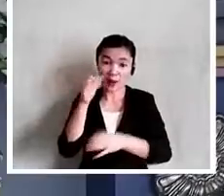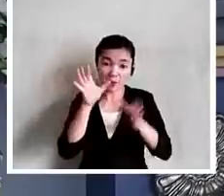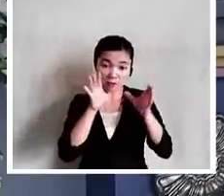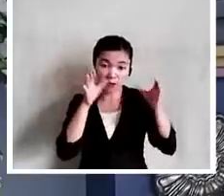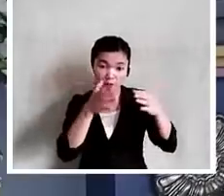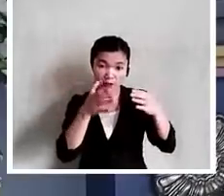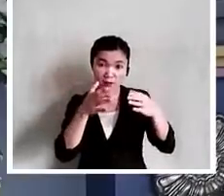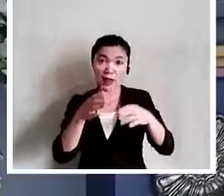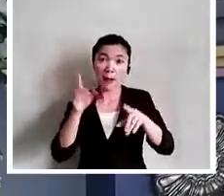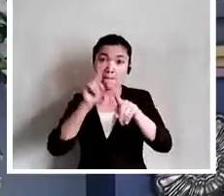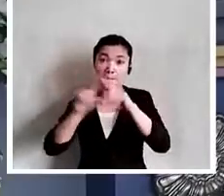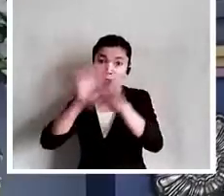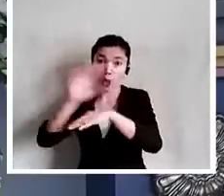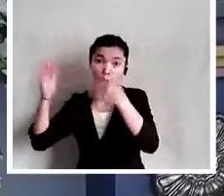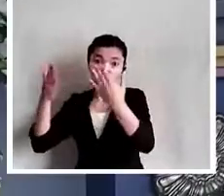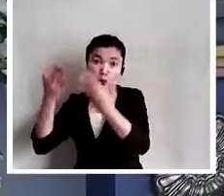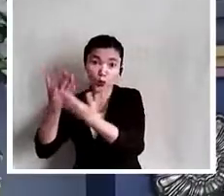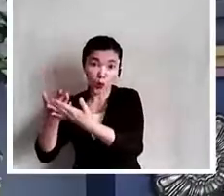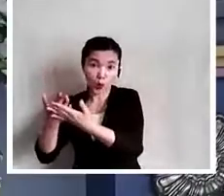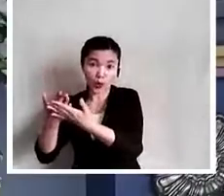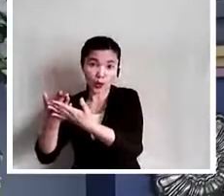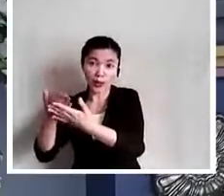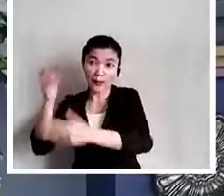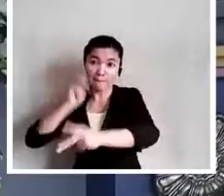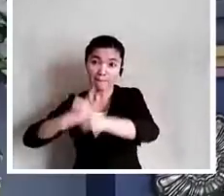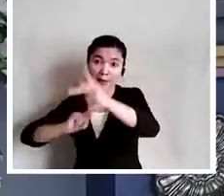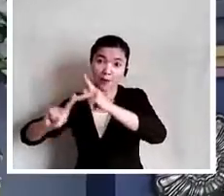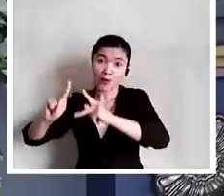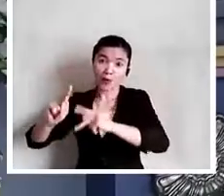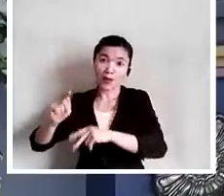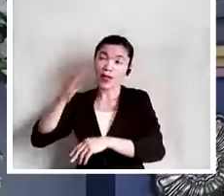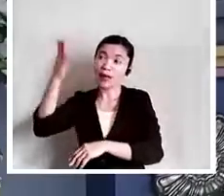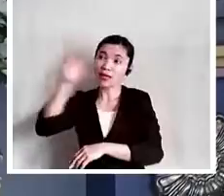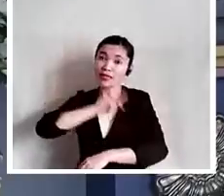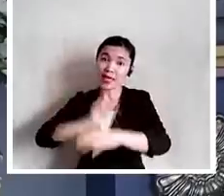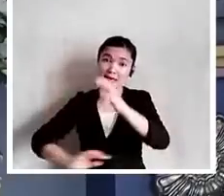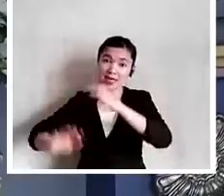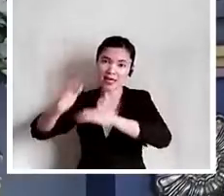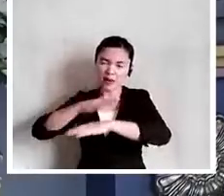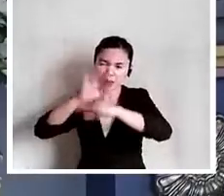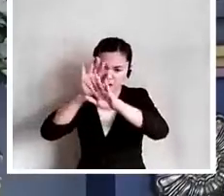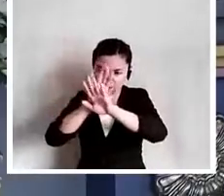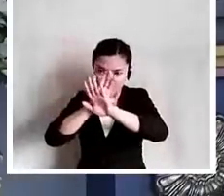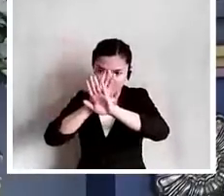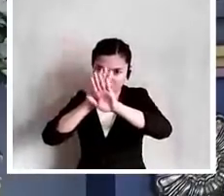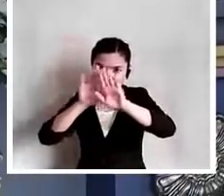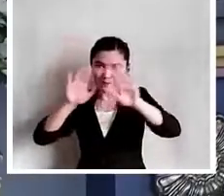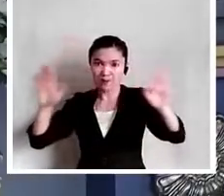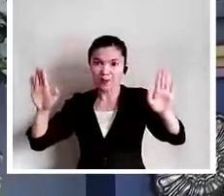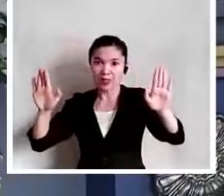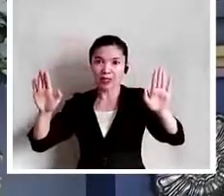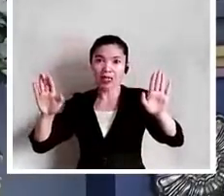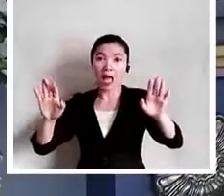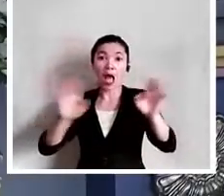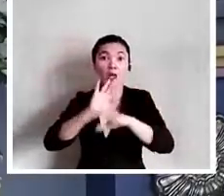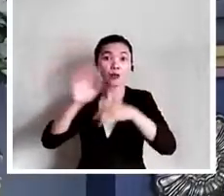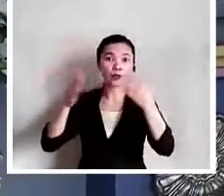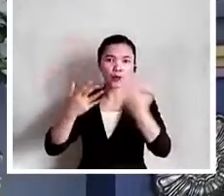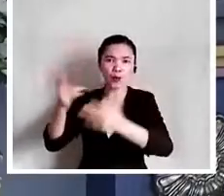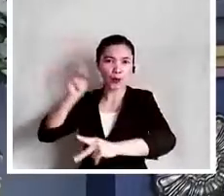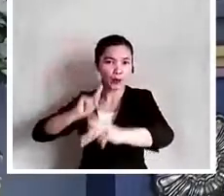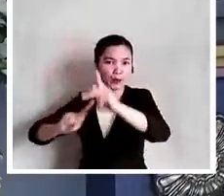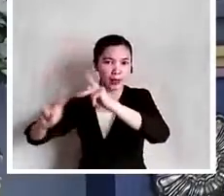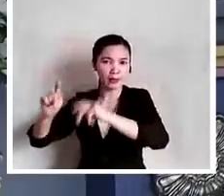is open to all without any distinction, even those who seem